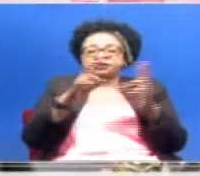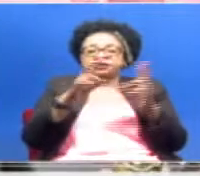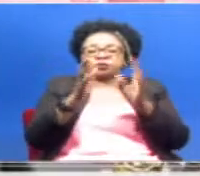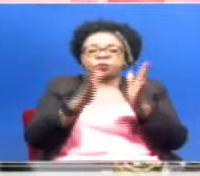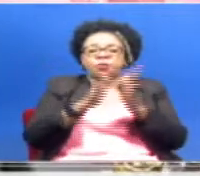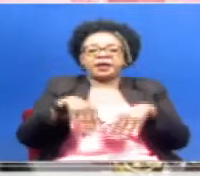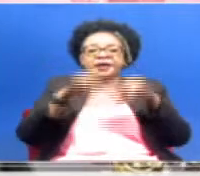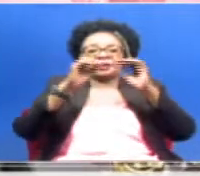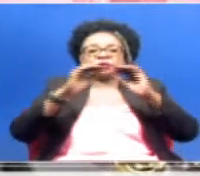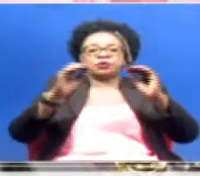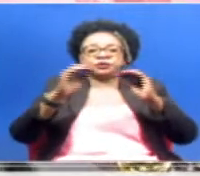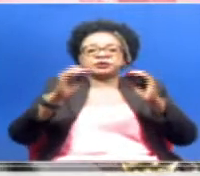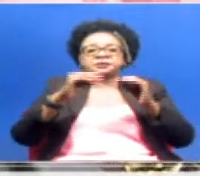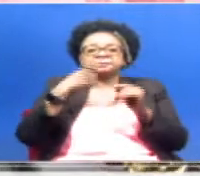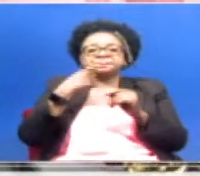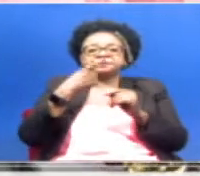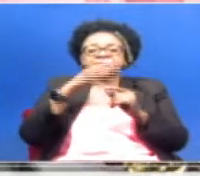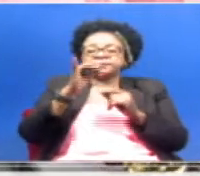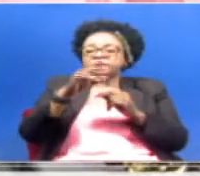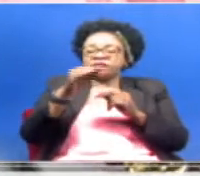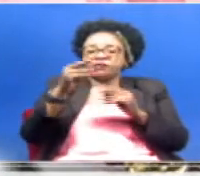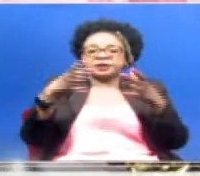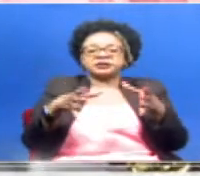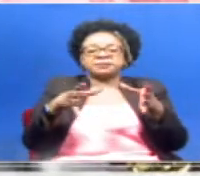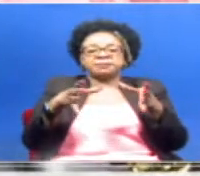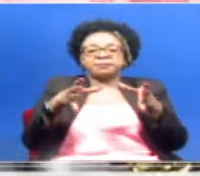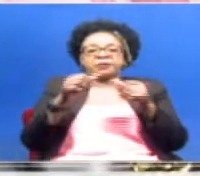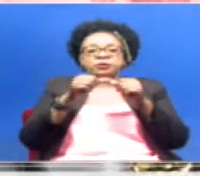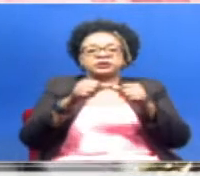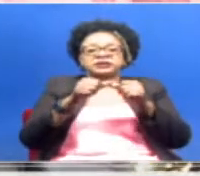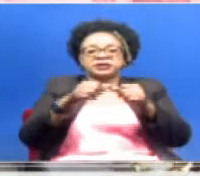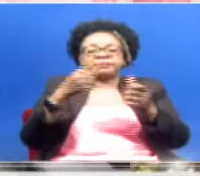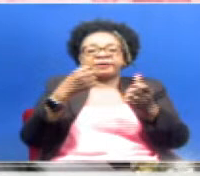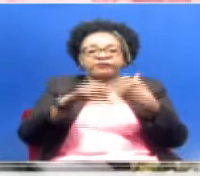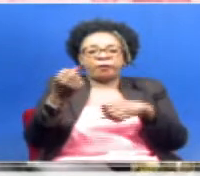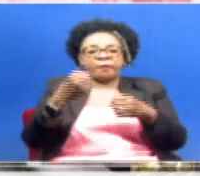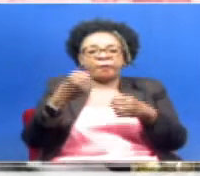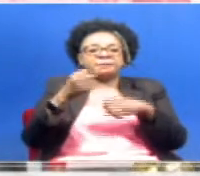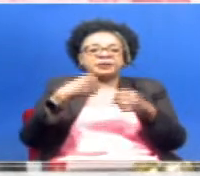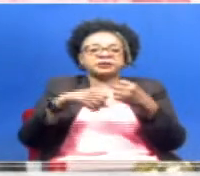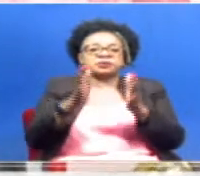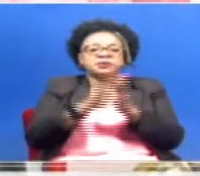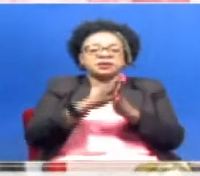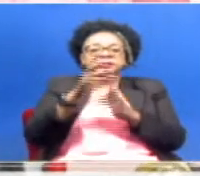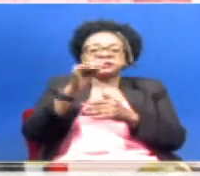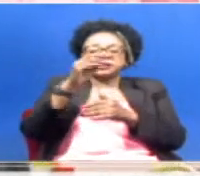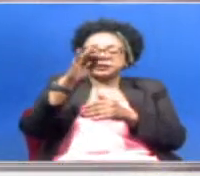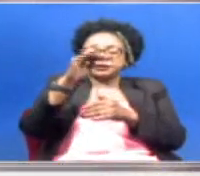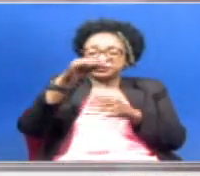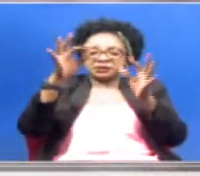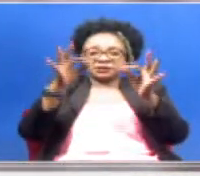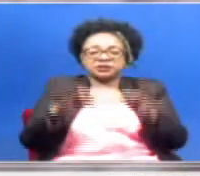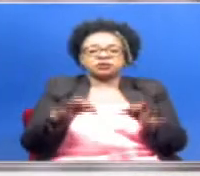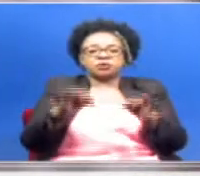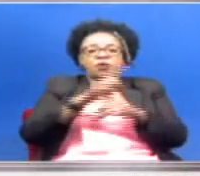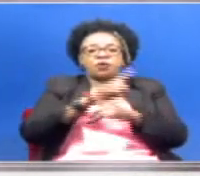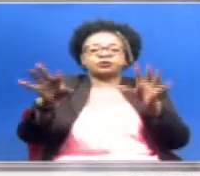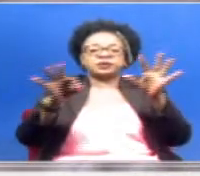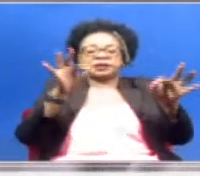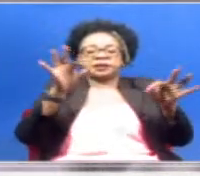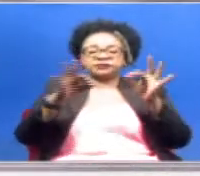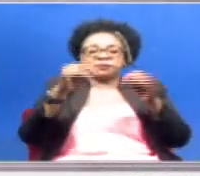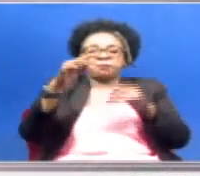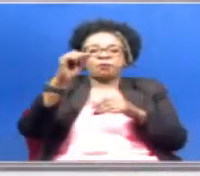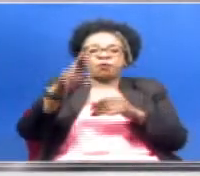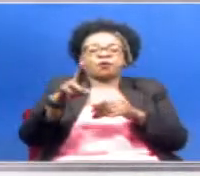Firat, faulting the tactician for the team's inconsistent performance and the Turkish coach's decision not to select certain players from Gor Mahia